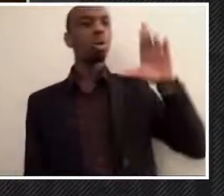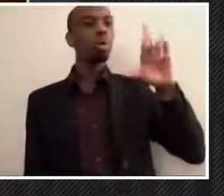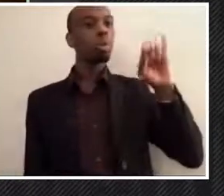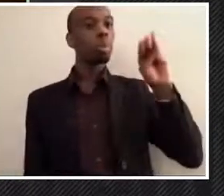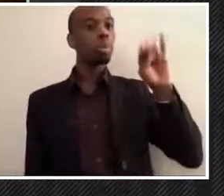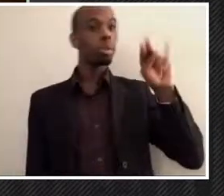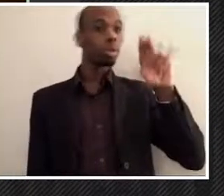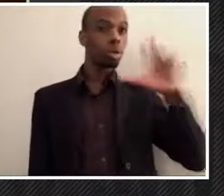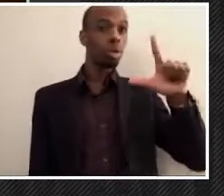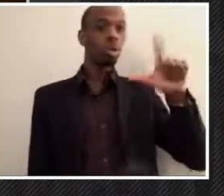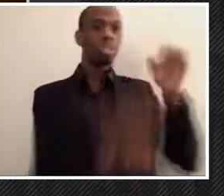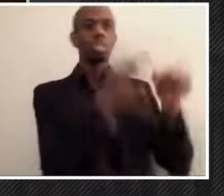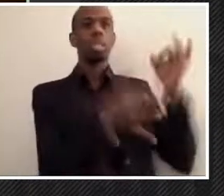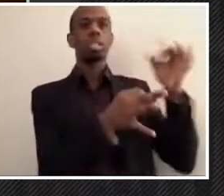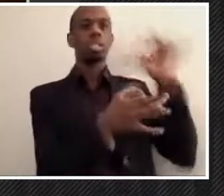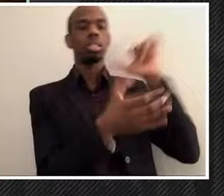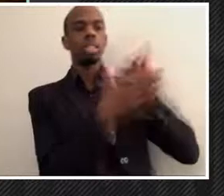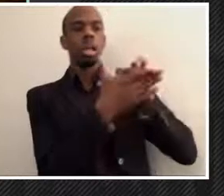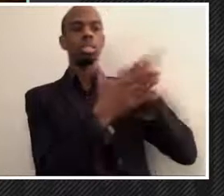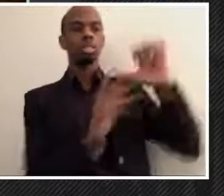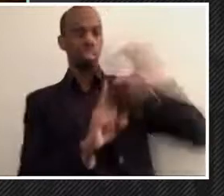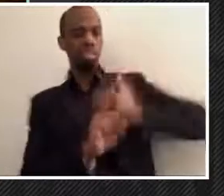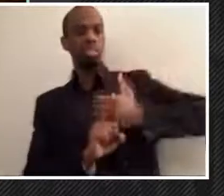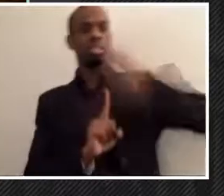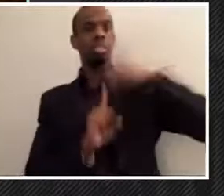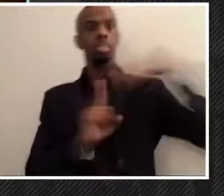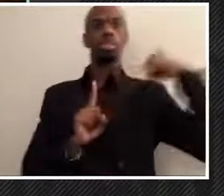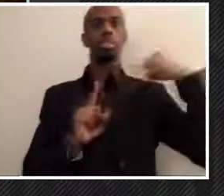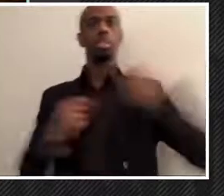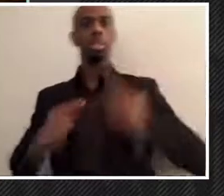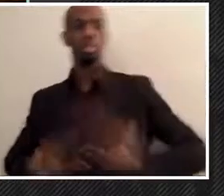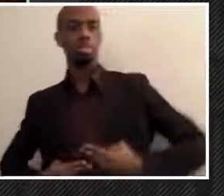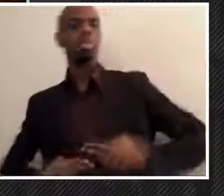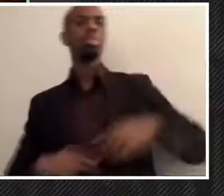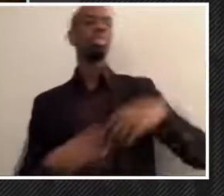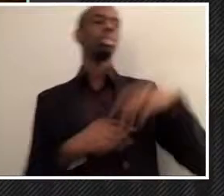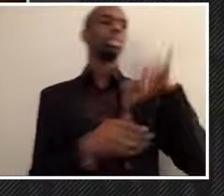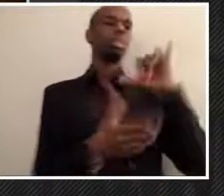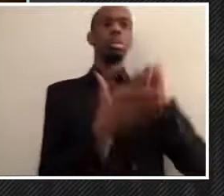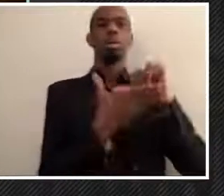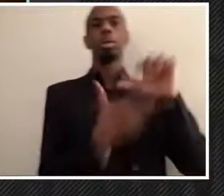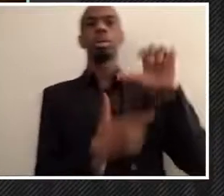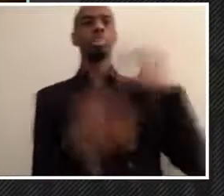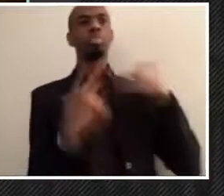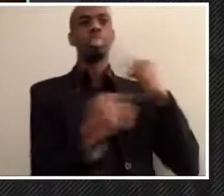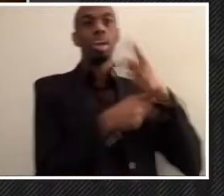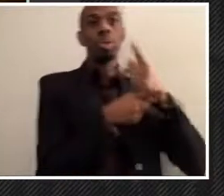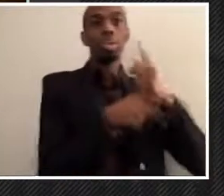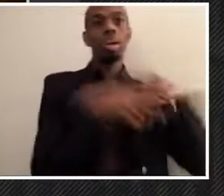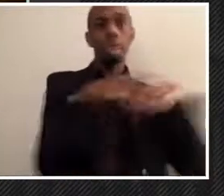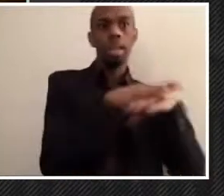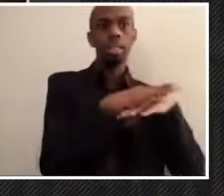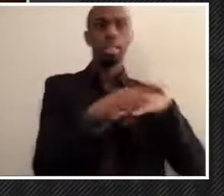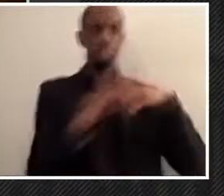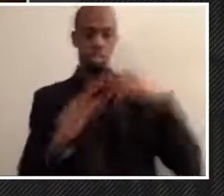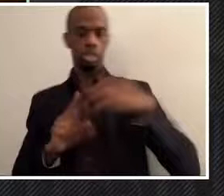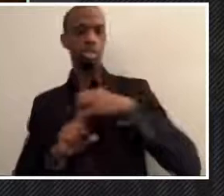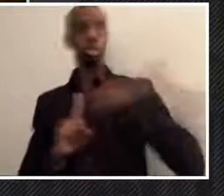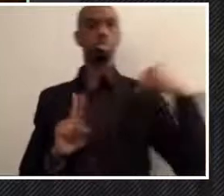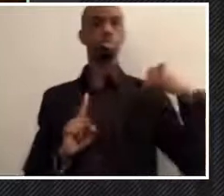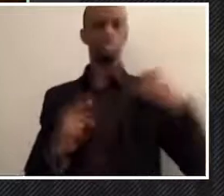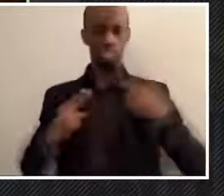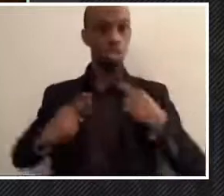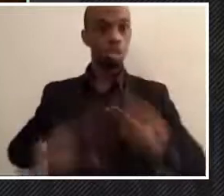distant thing. They make housing justice a distant thing or healthcare access a distant thing. But when we tell